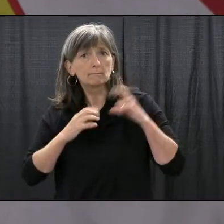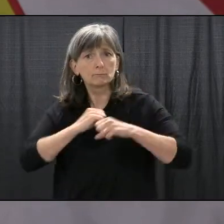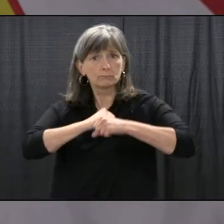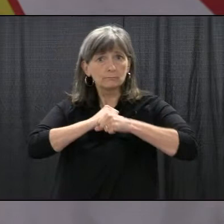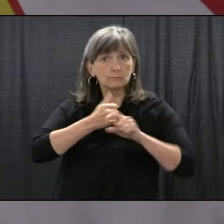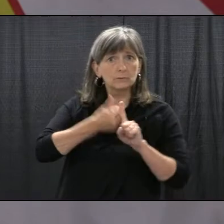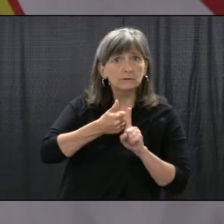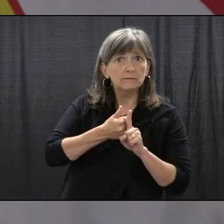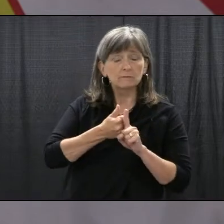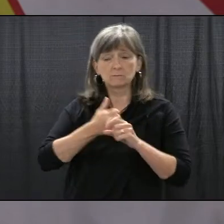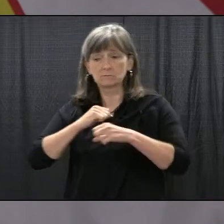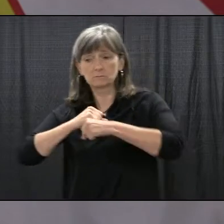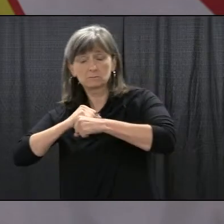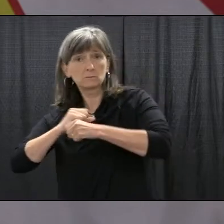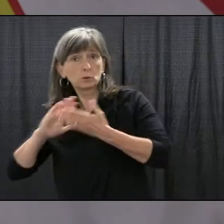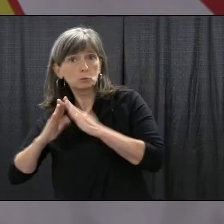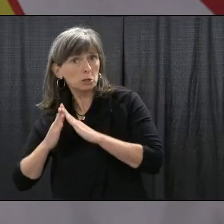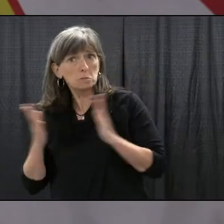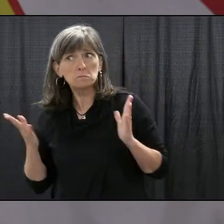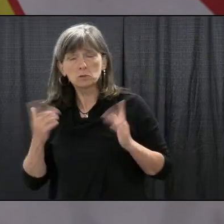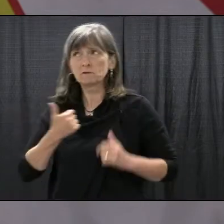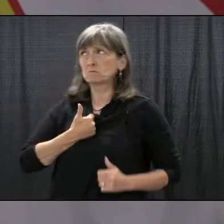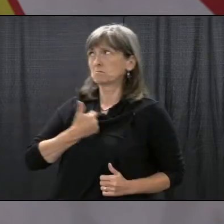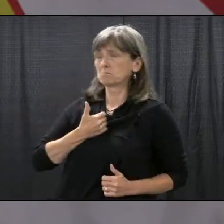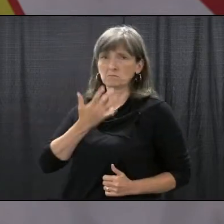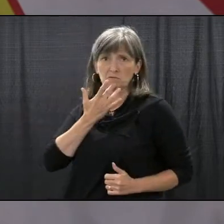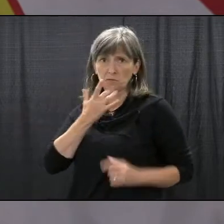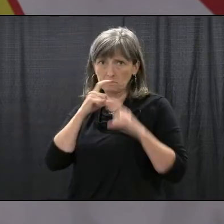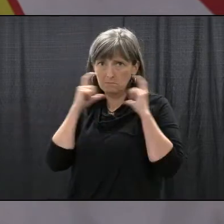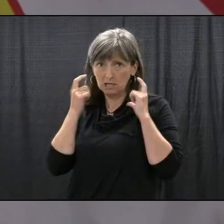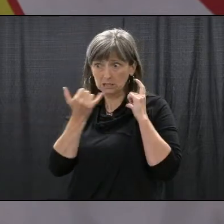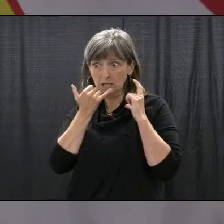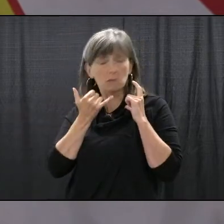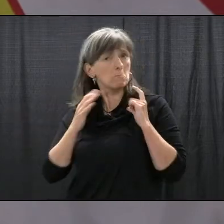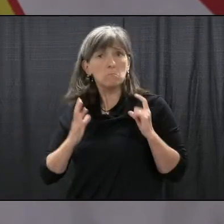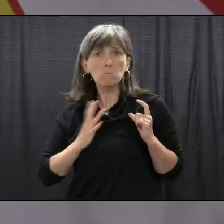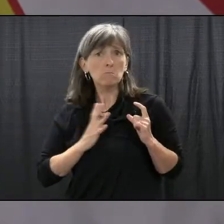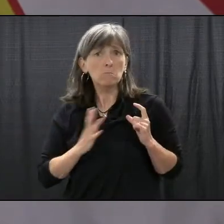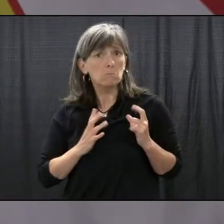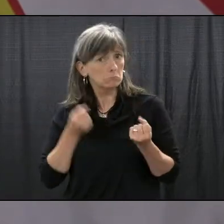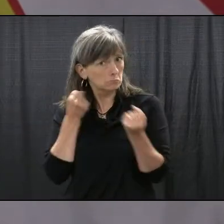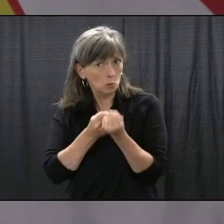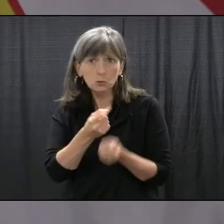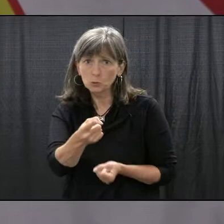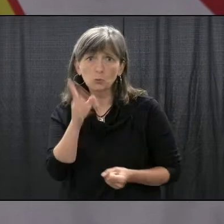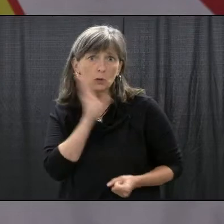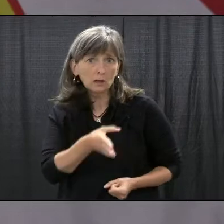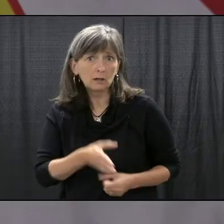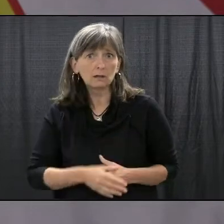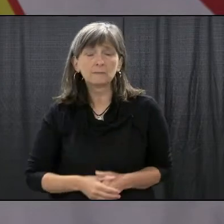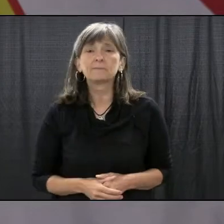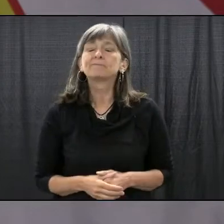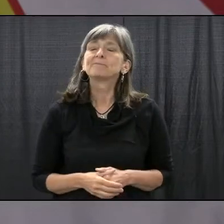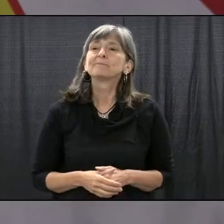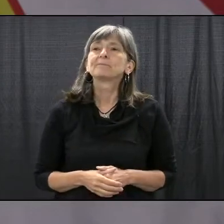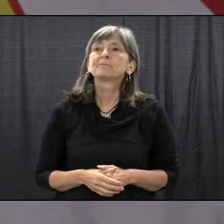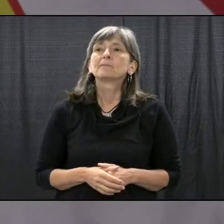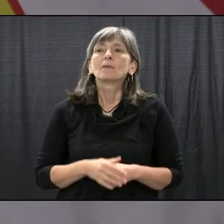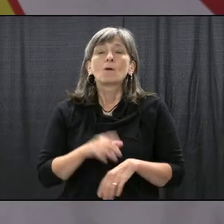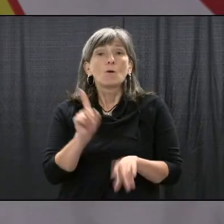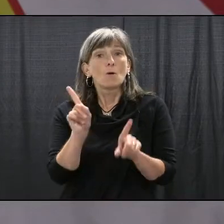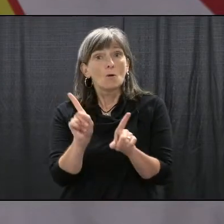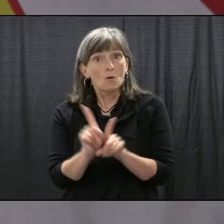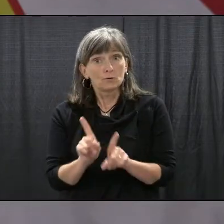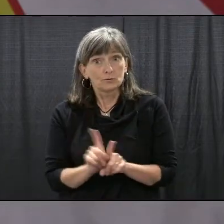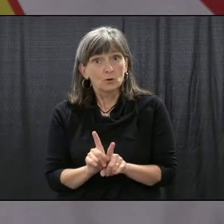and if you choose to make that decision, then that's certainly something that you should be able to do, and we would support it. Of course, the other thing to